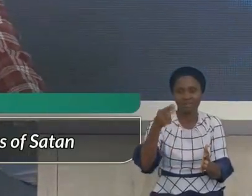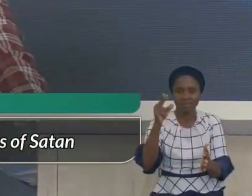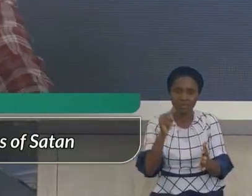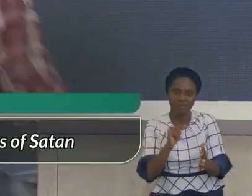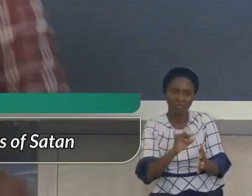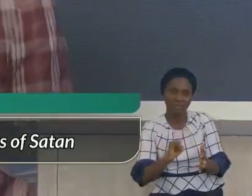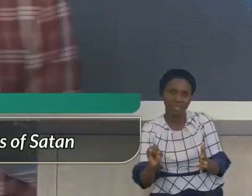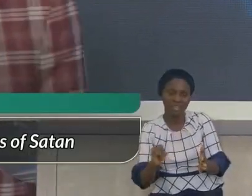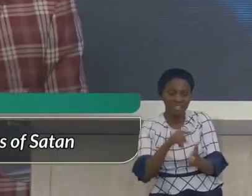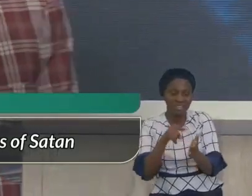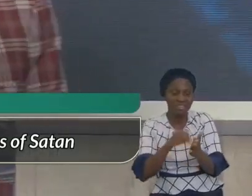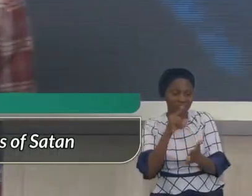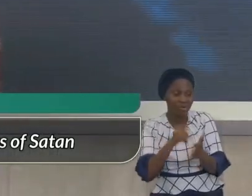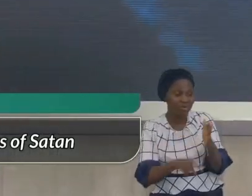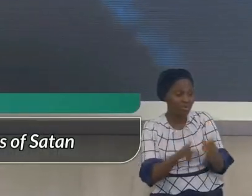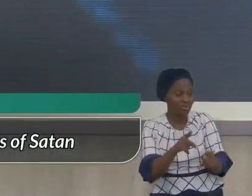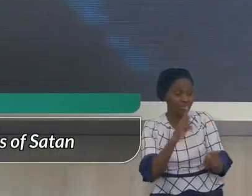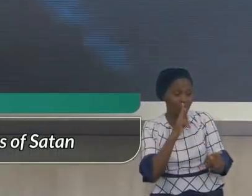join.